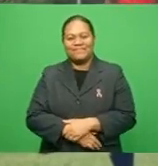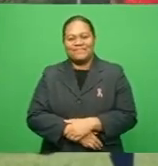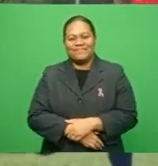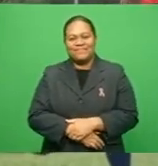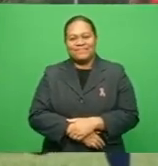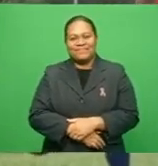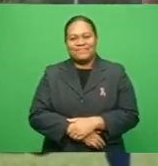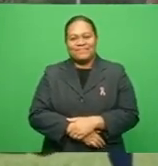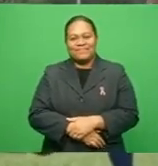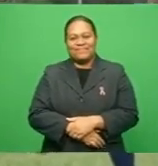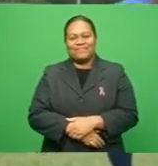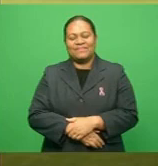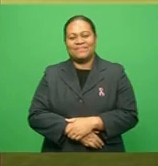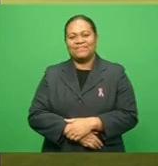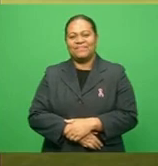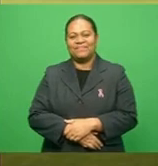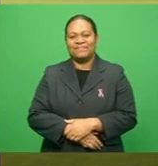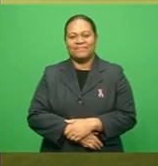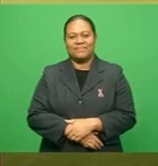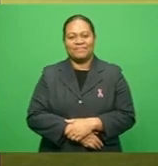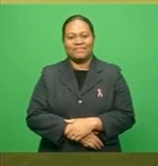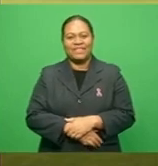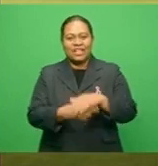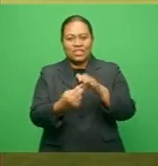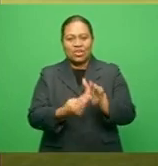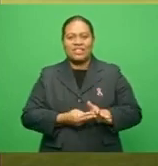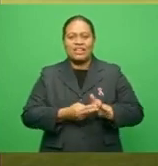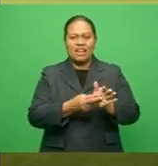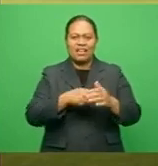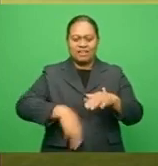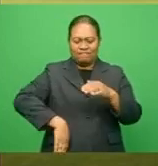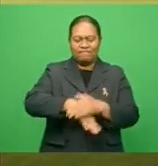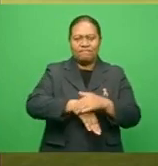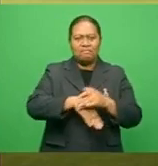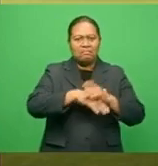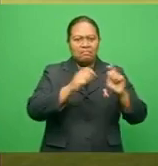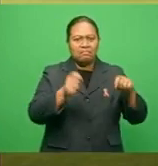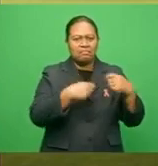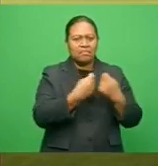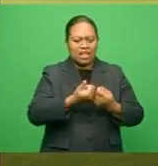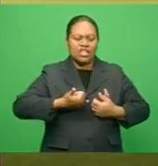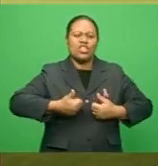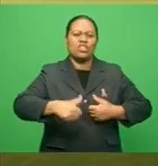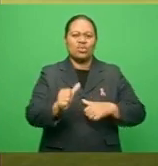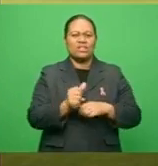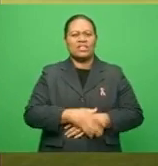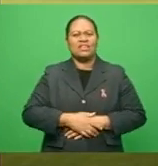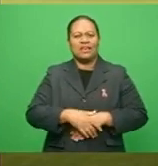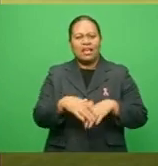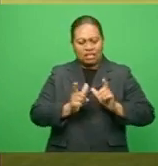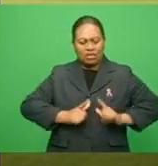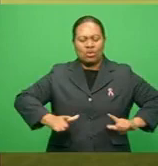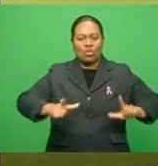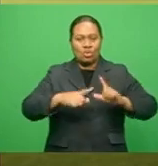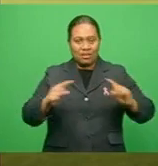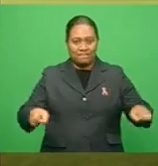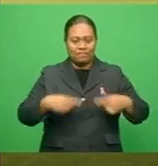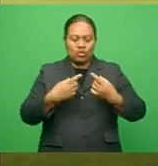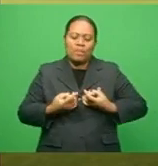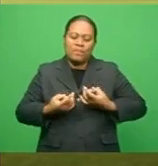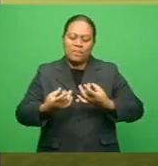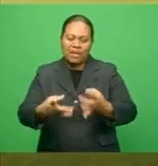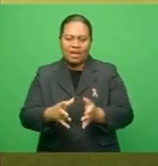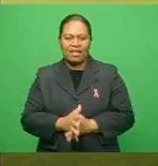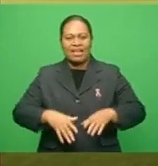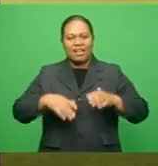Tavi, FBC Sports. The Nandi football team is using its local league tournament as build-up to prepare players for its